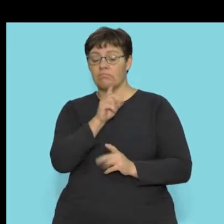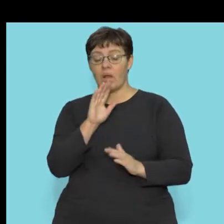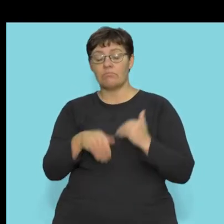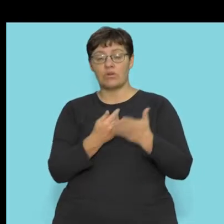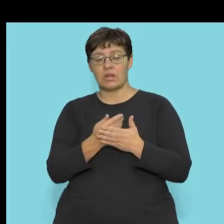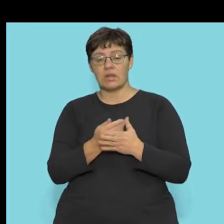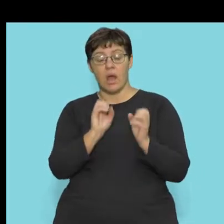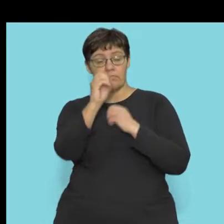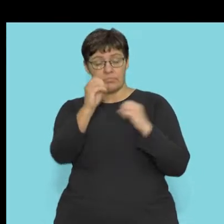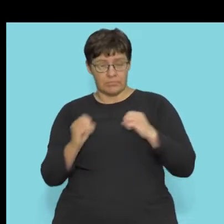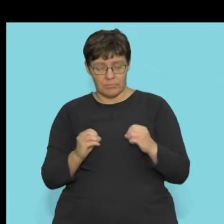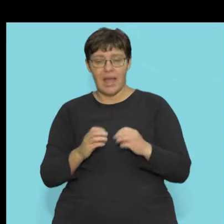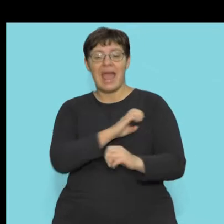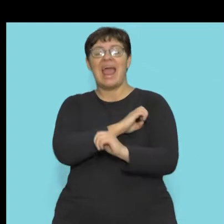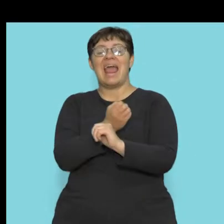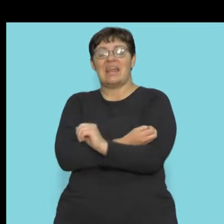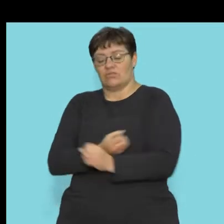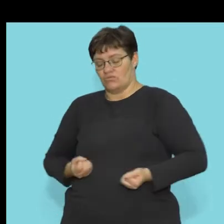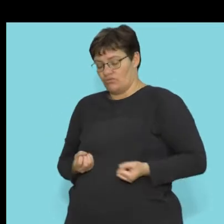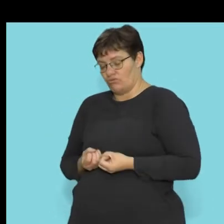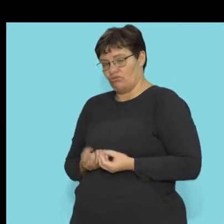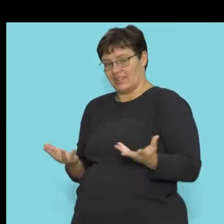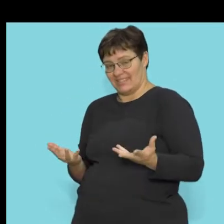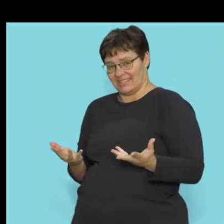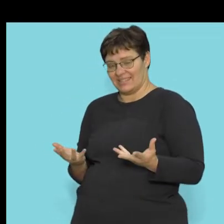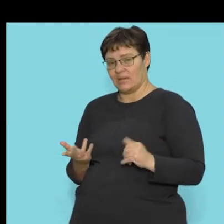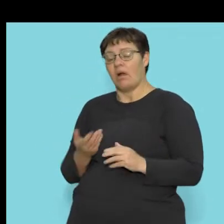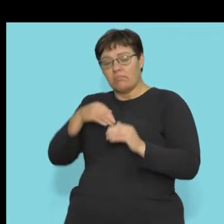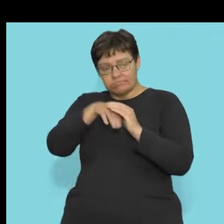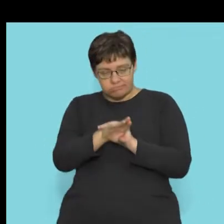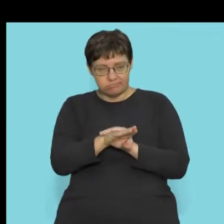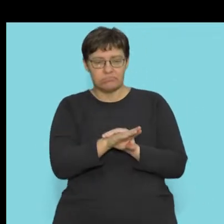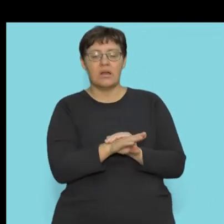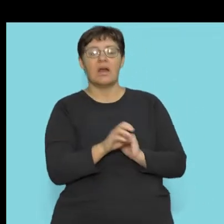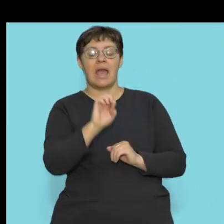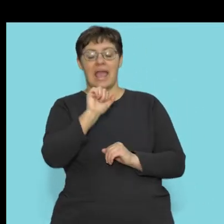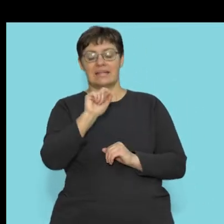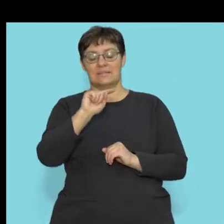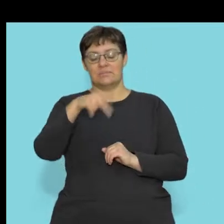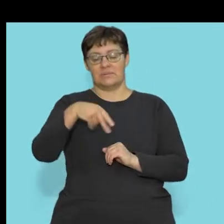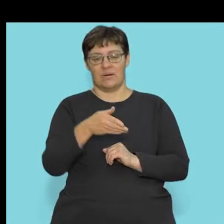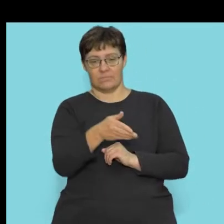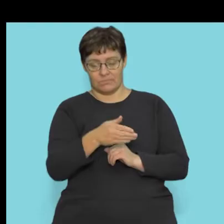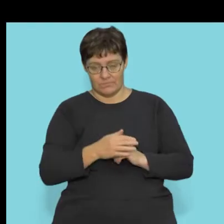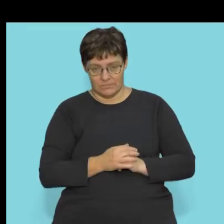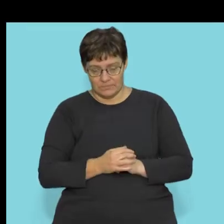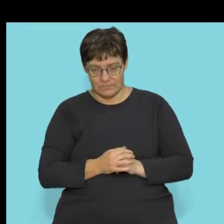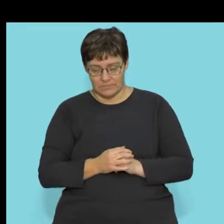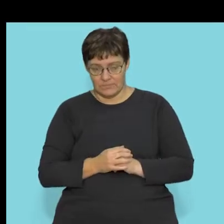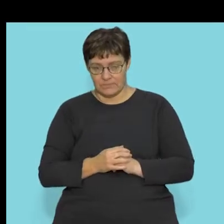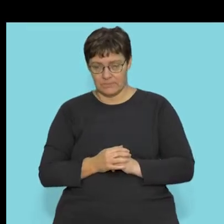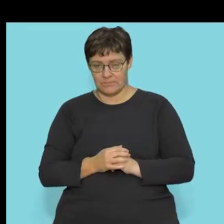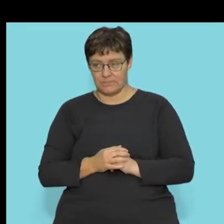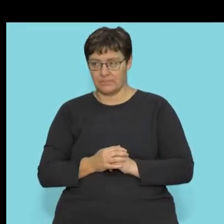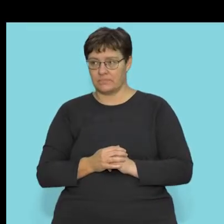in that process, they release small amounts of energy that is stored in energy-rich ATP molecules.